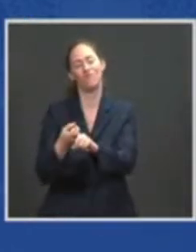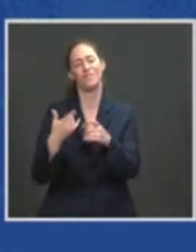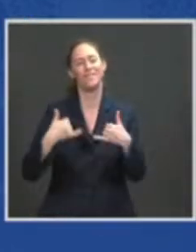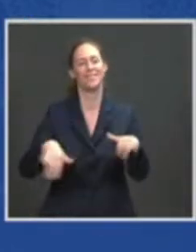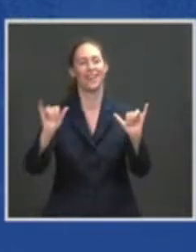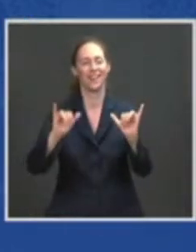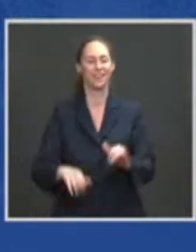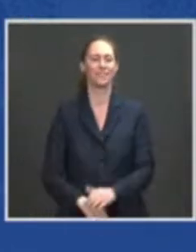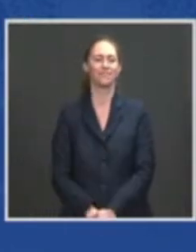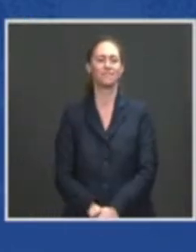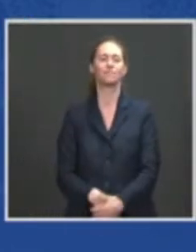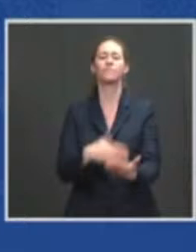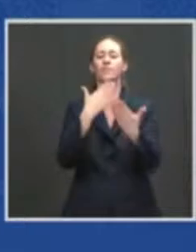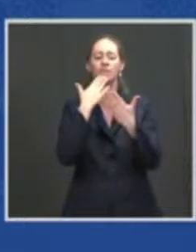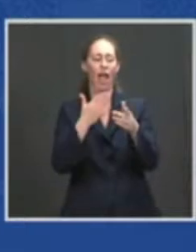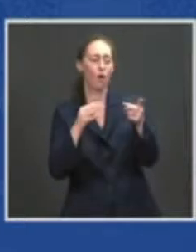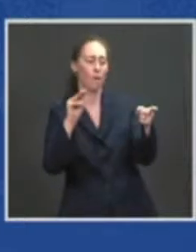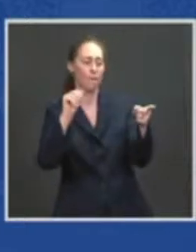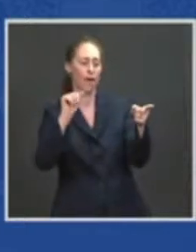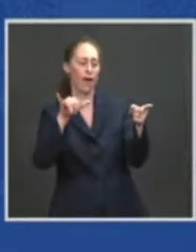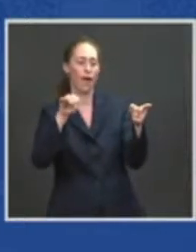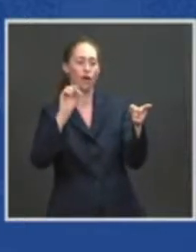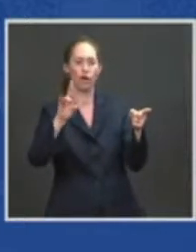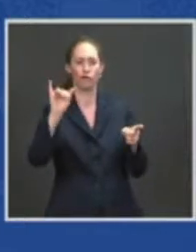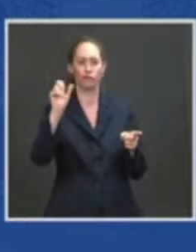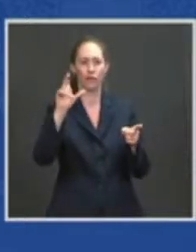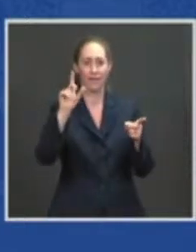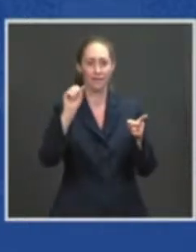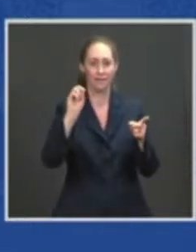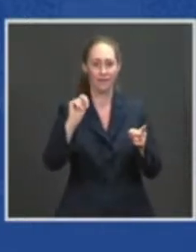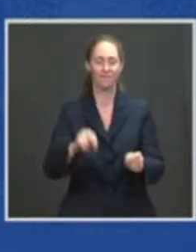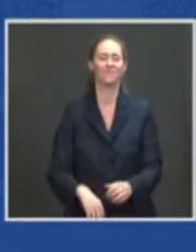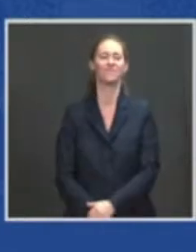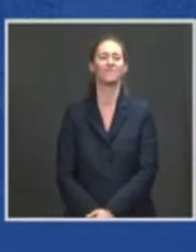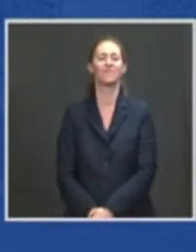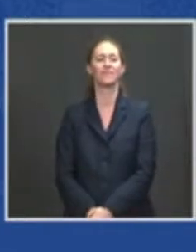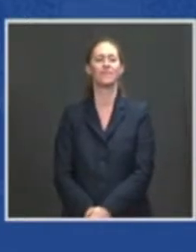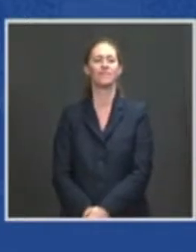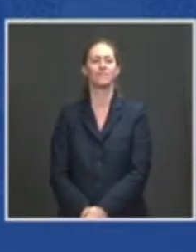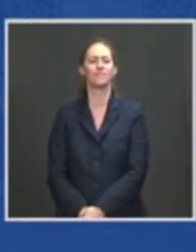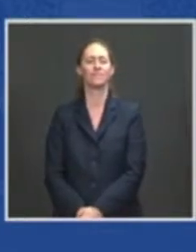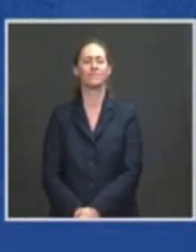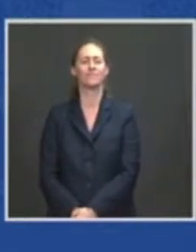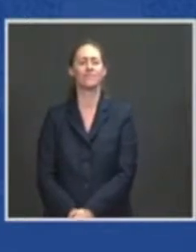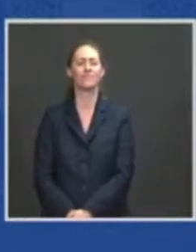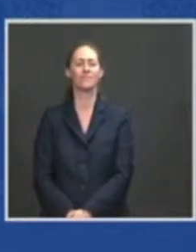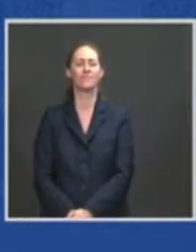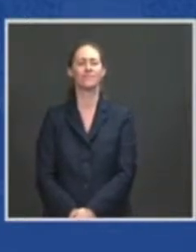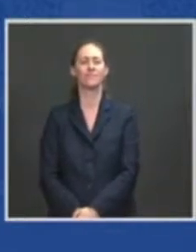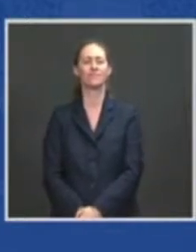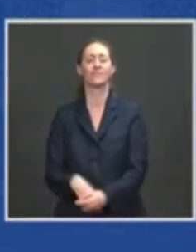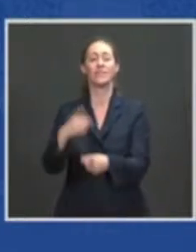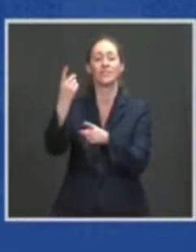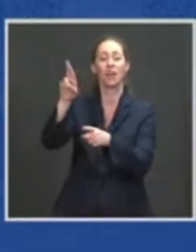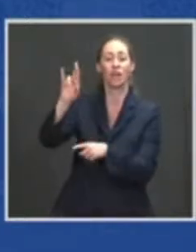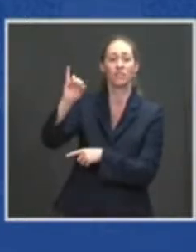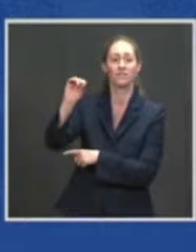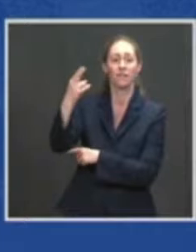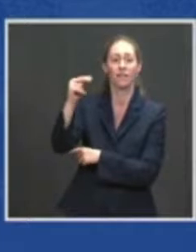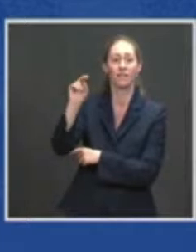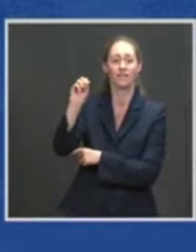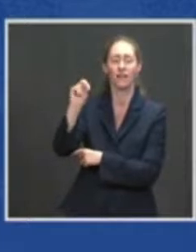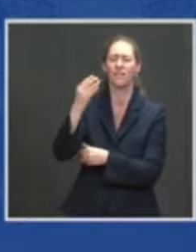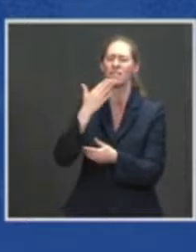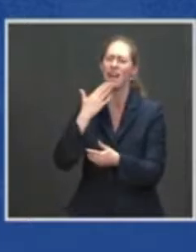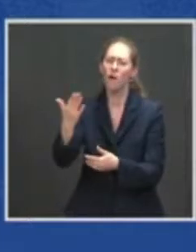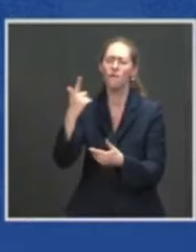you. Dr. Johnson, thank you very much, and for letting me borrow, by the way, Marcia